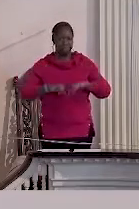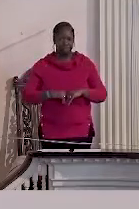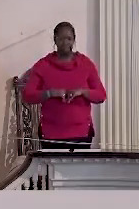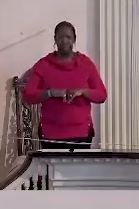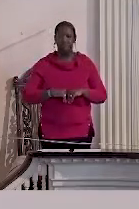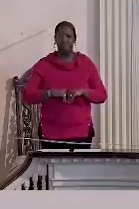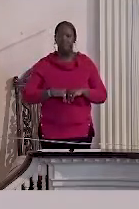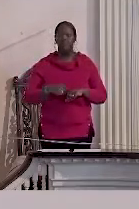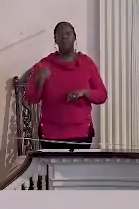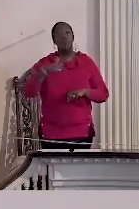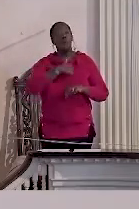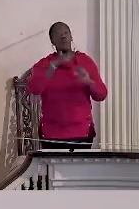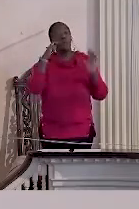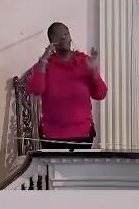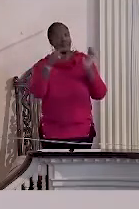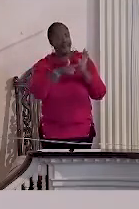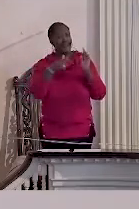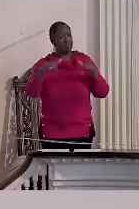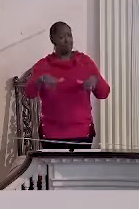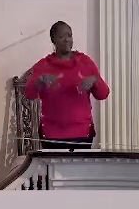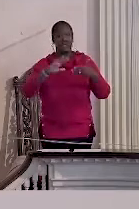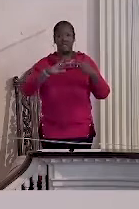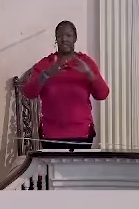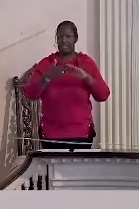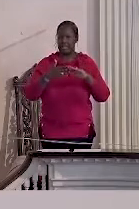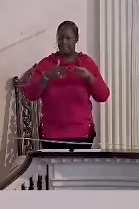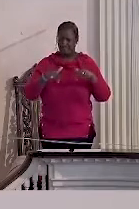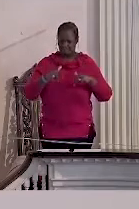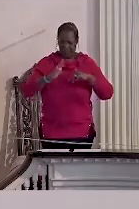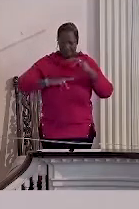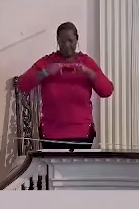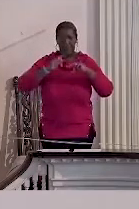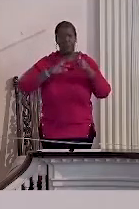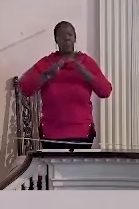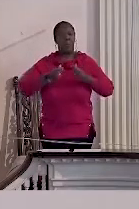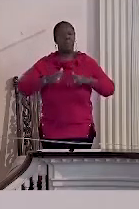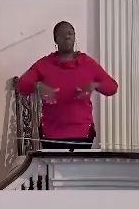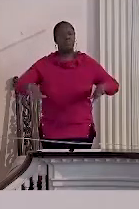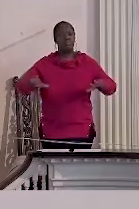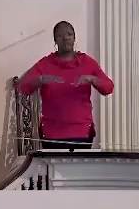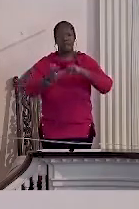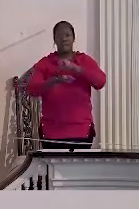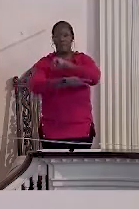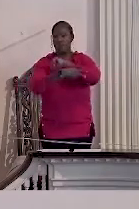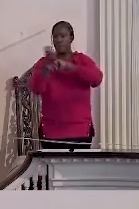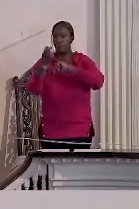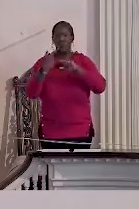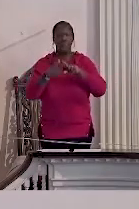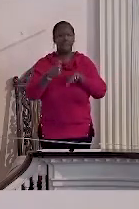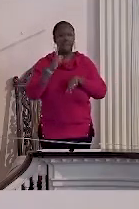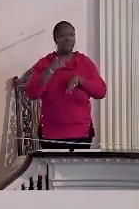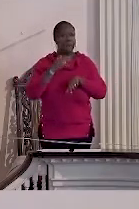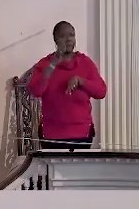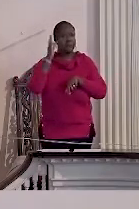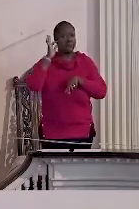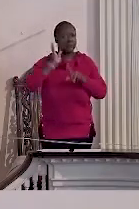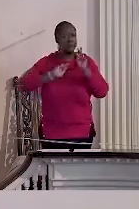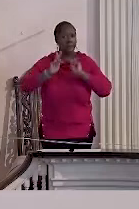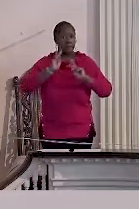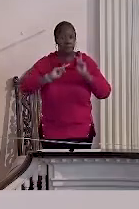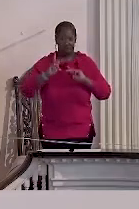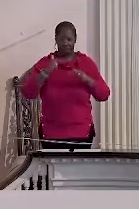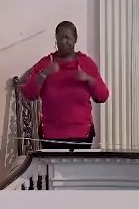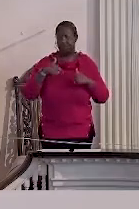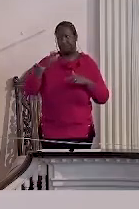All Souls recognizes that our city and church built on lands taken from indigenous people. We lament this